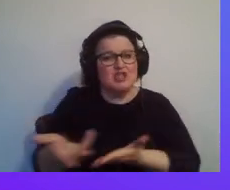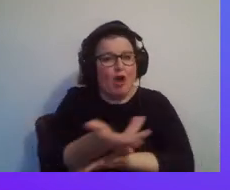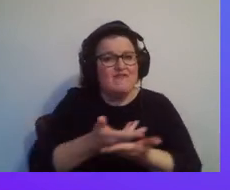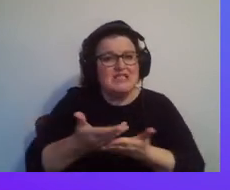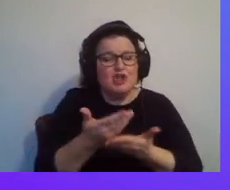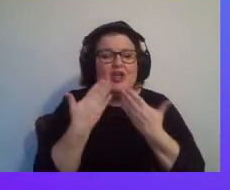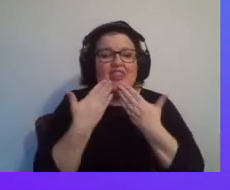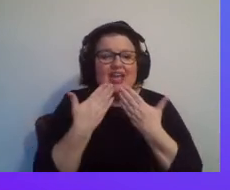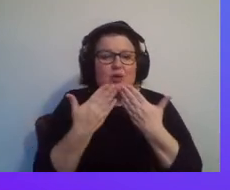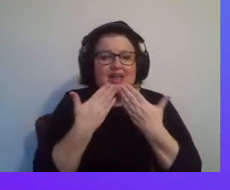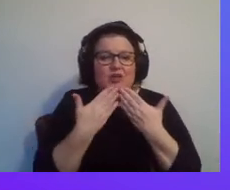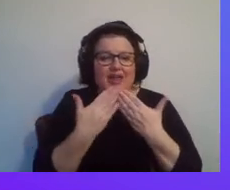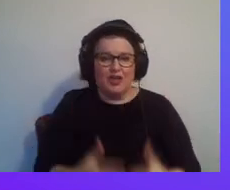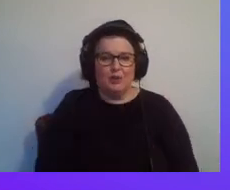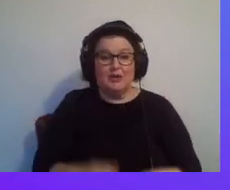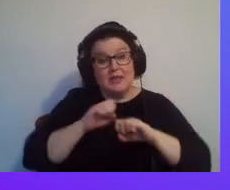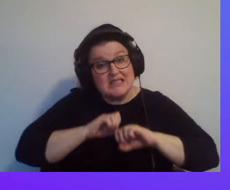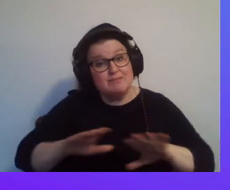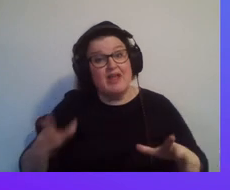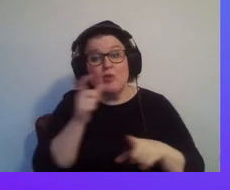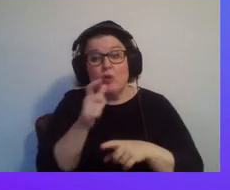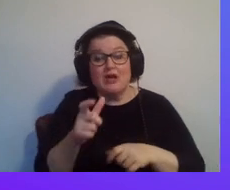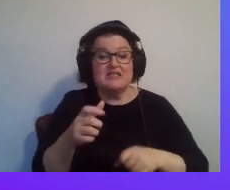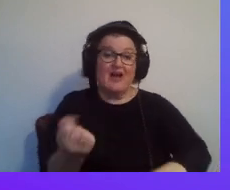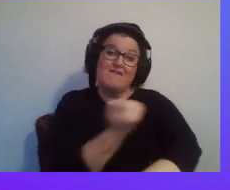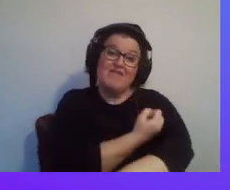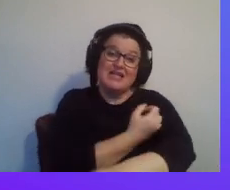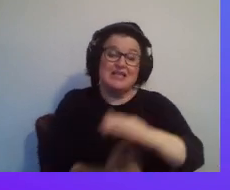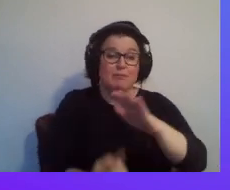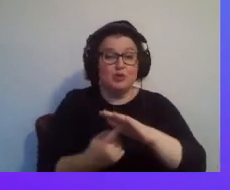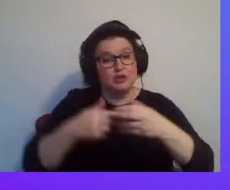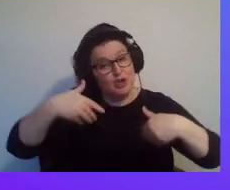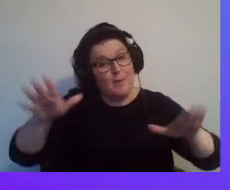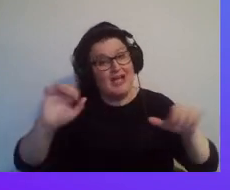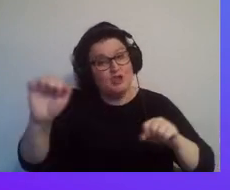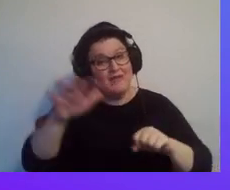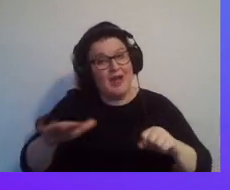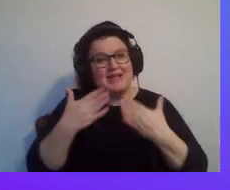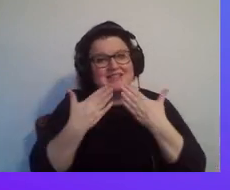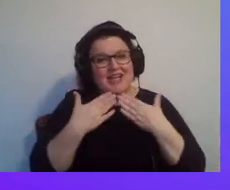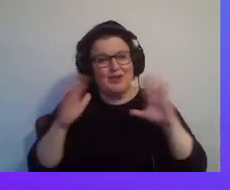Spread the word. Have a good evening. Go back to your families.